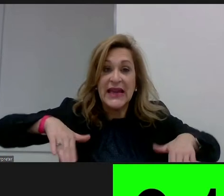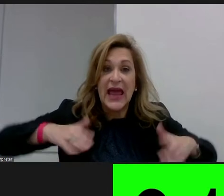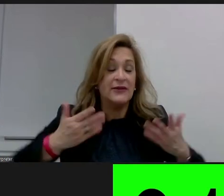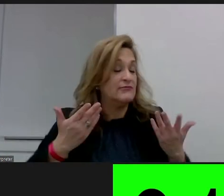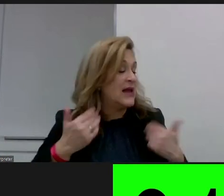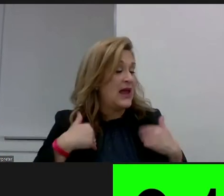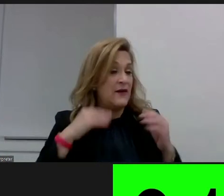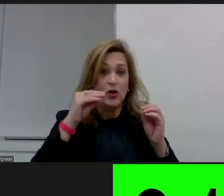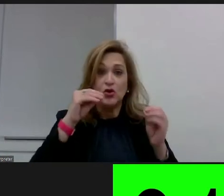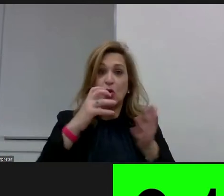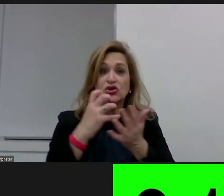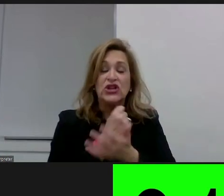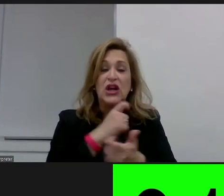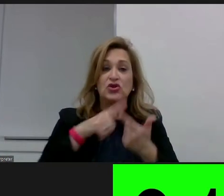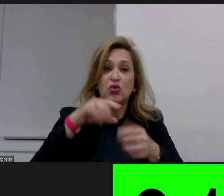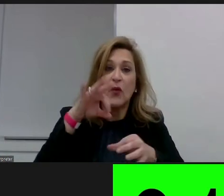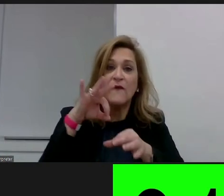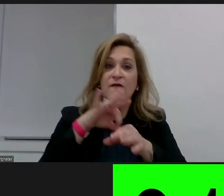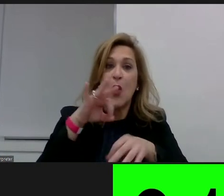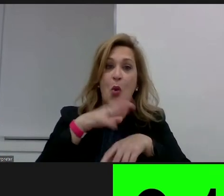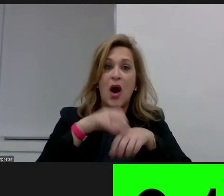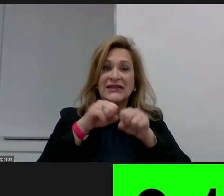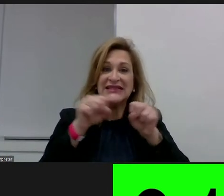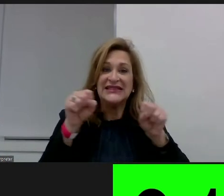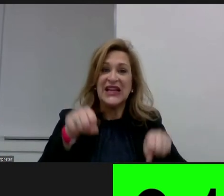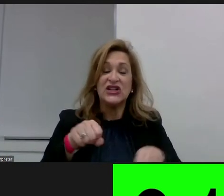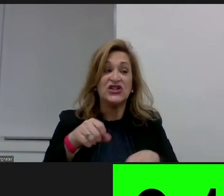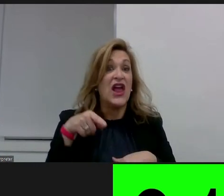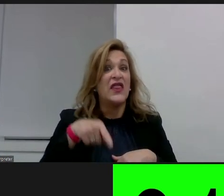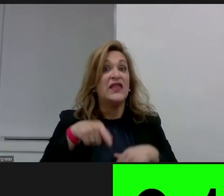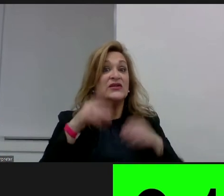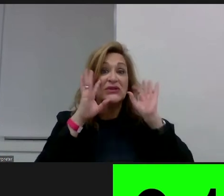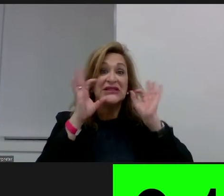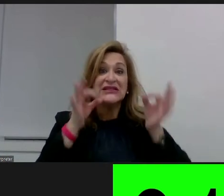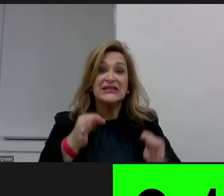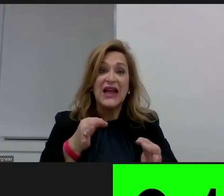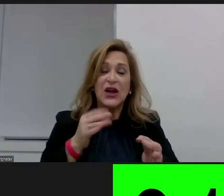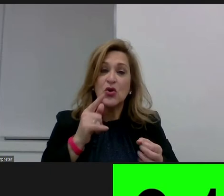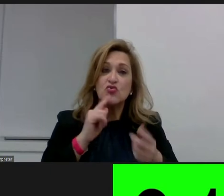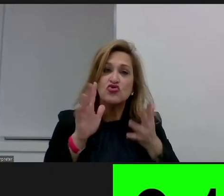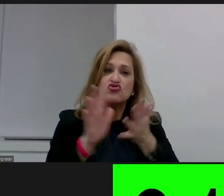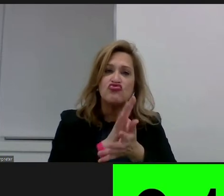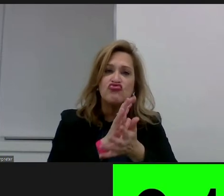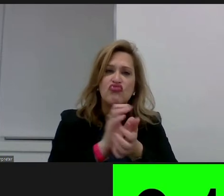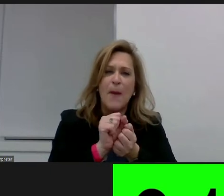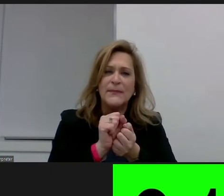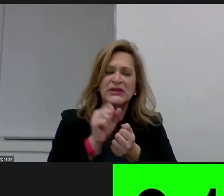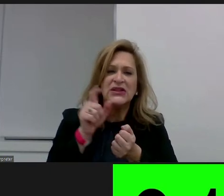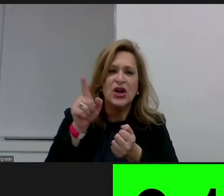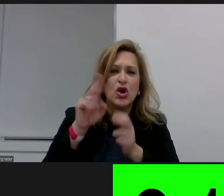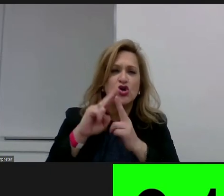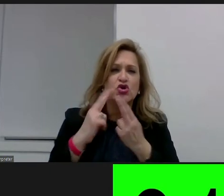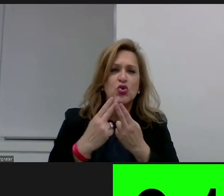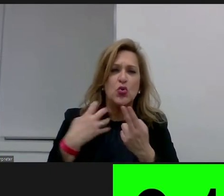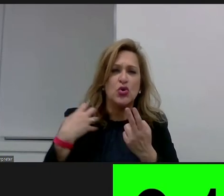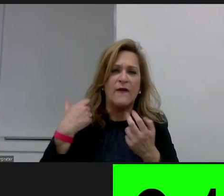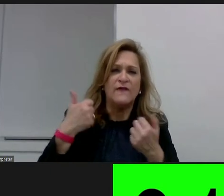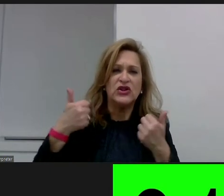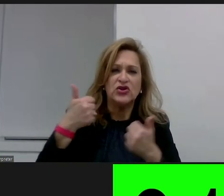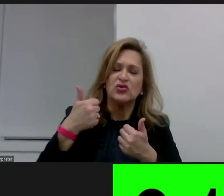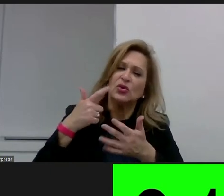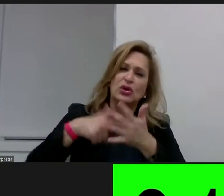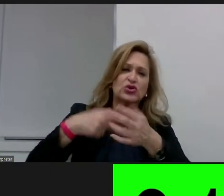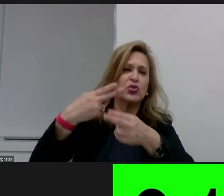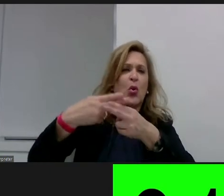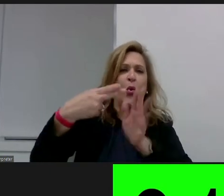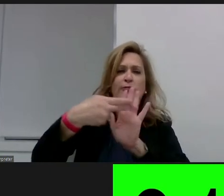have a chance to vote in stations on this. This was decided by corrupt union officials. Let's call it out for what it is.